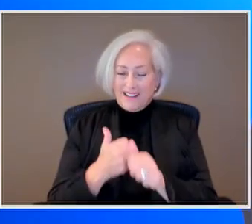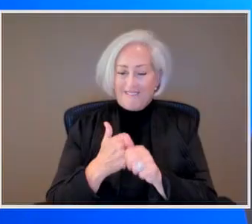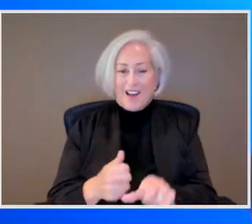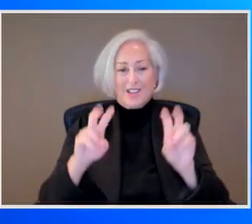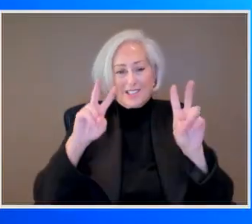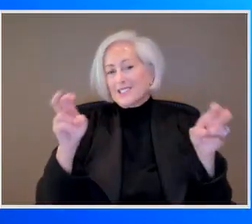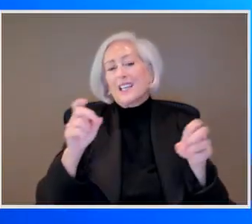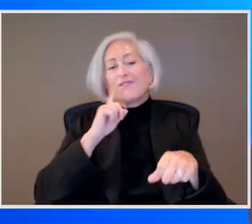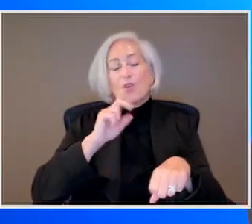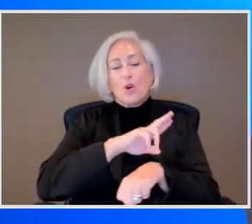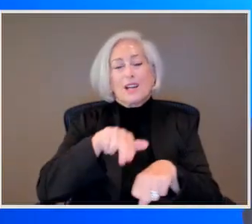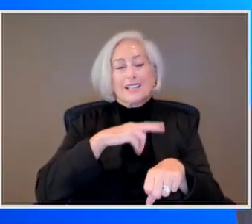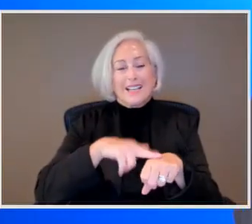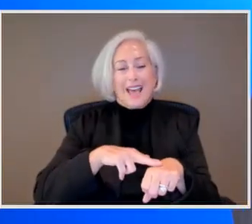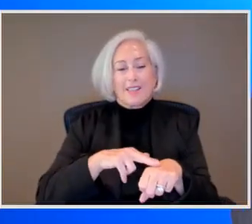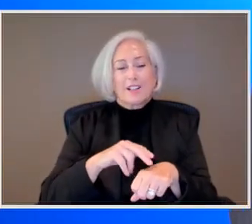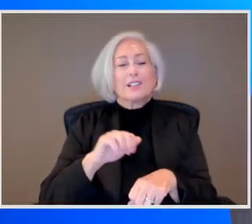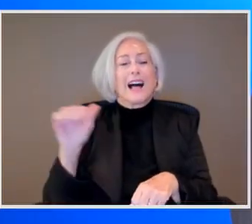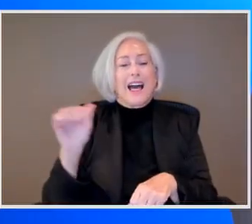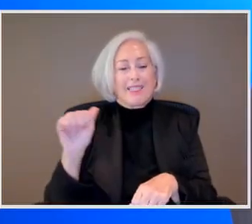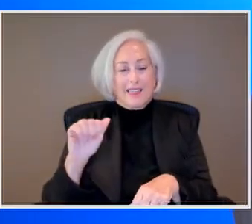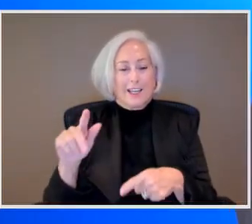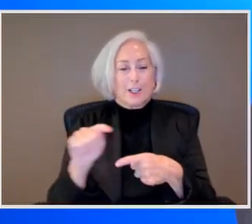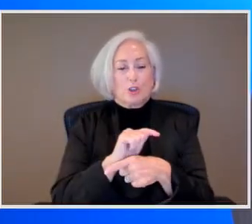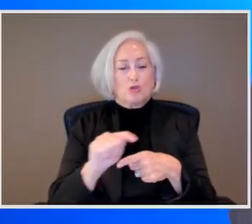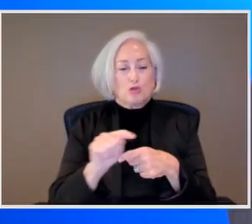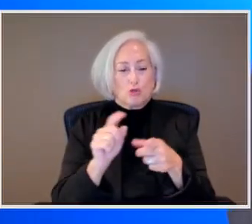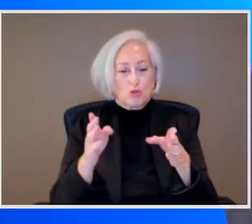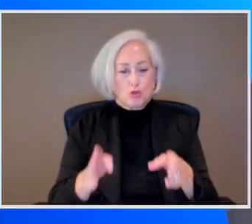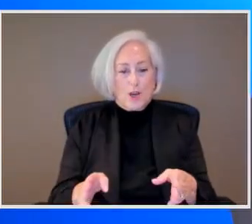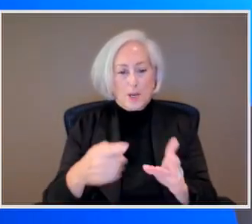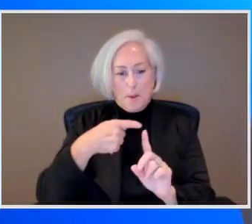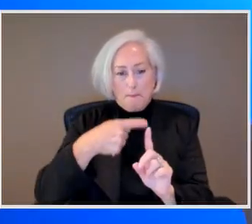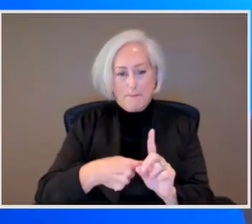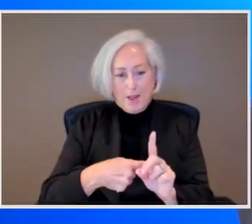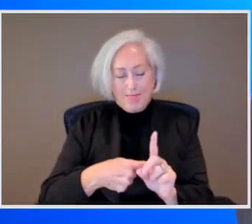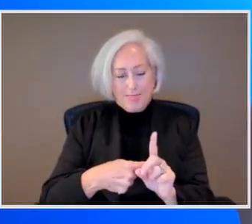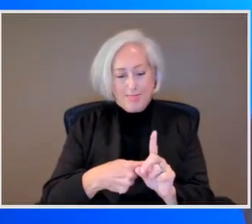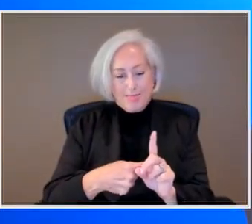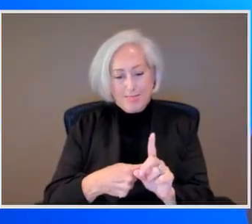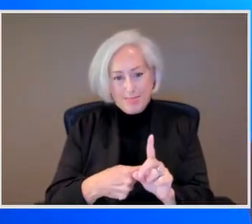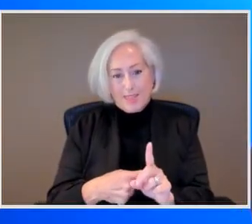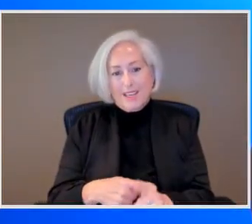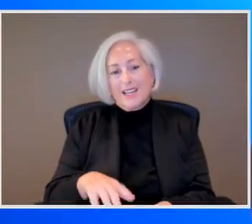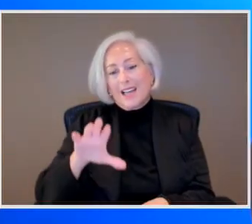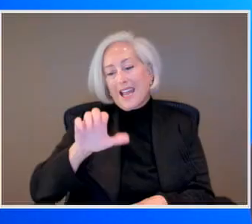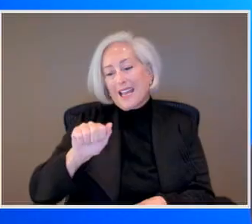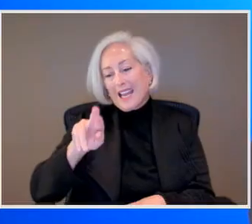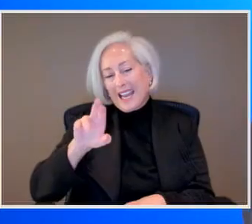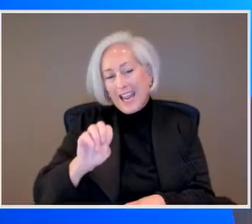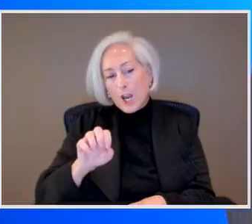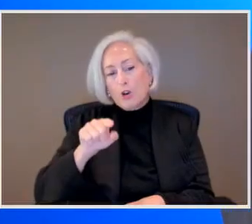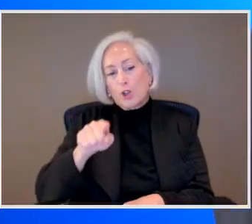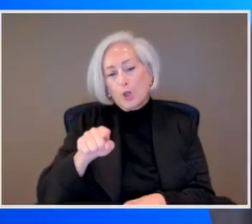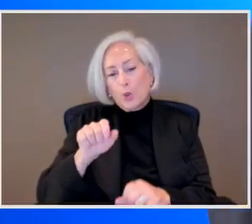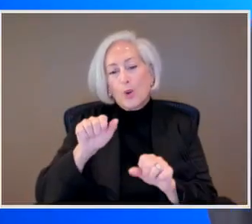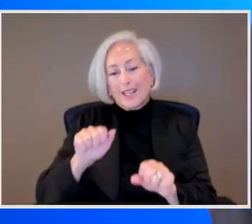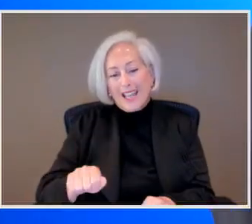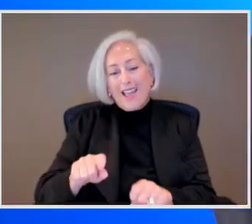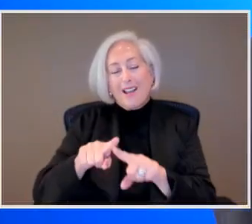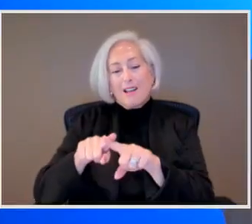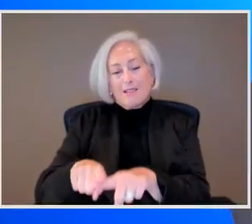Athletic Trainers Month, and the theme or the slogan for the month is care you can count on. I mean, we're always